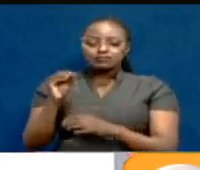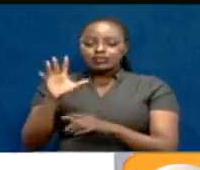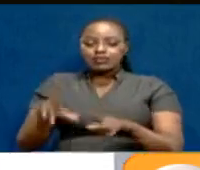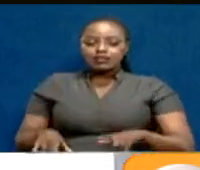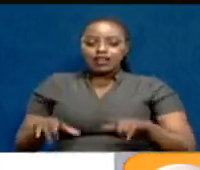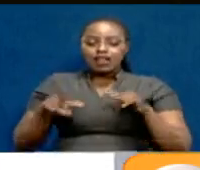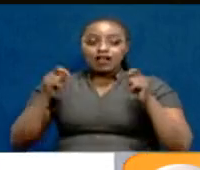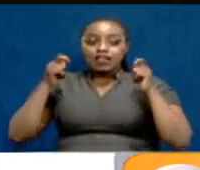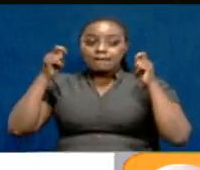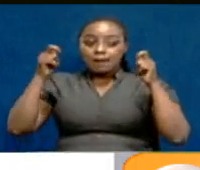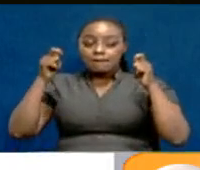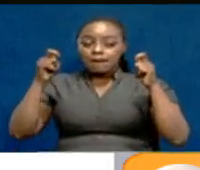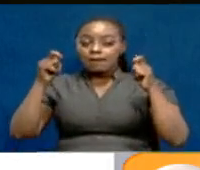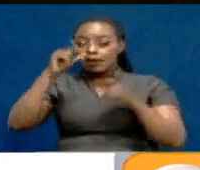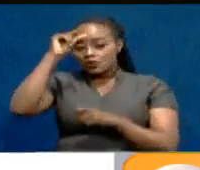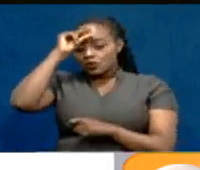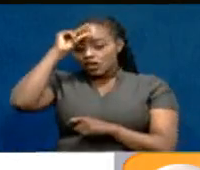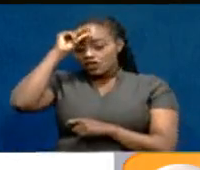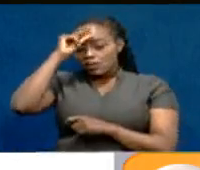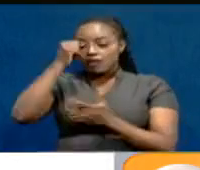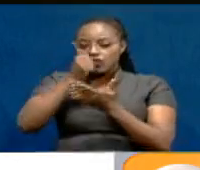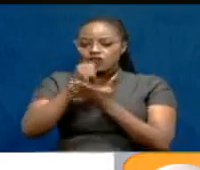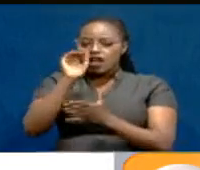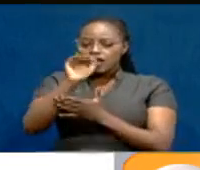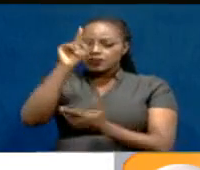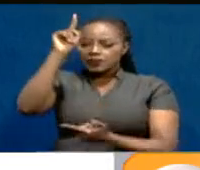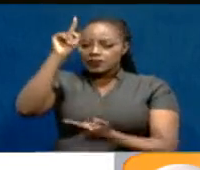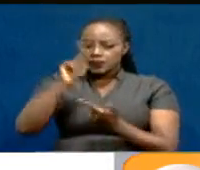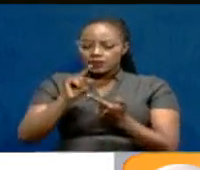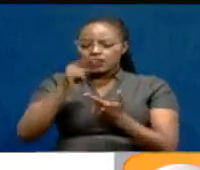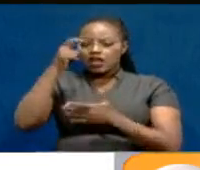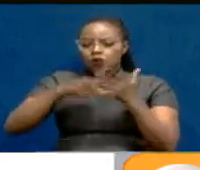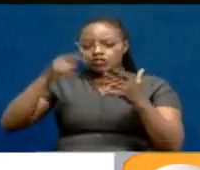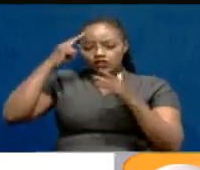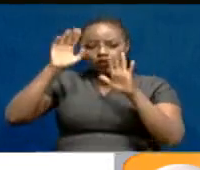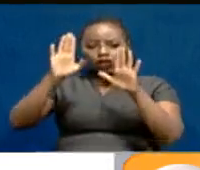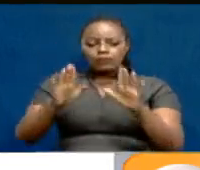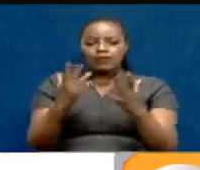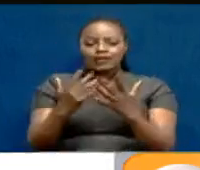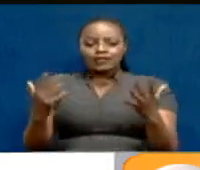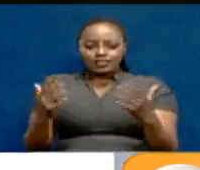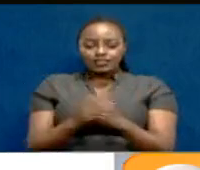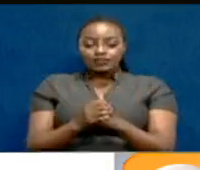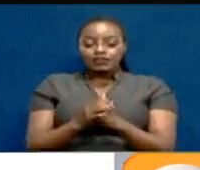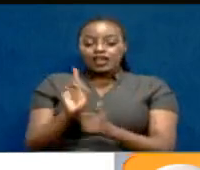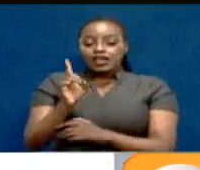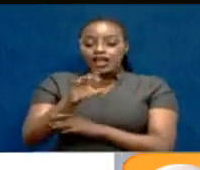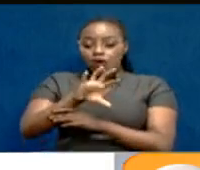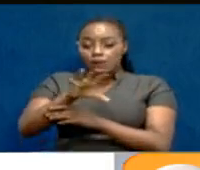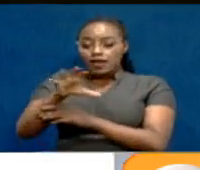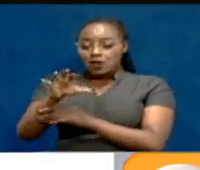The protesters marched to government offices to push for cuts in the prices of essential goods. Now, in Nairobi